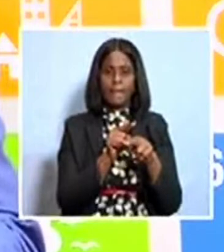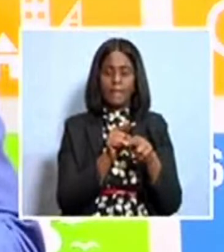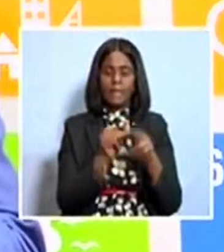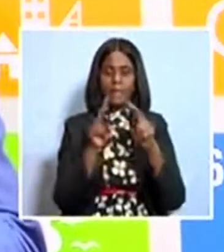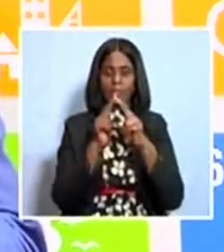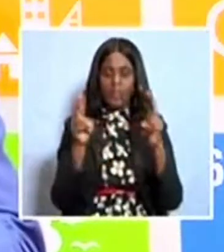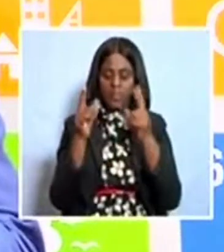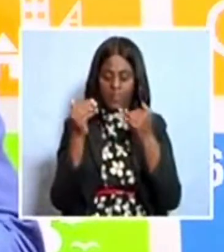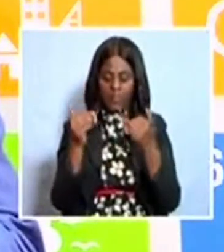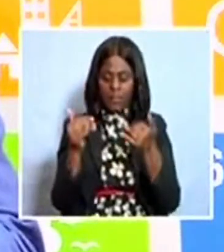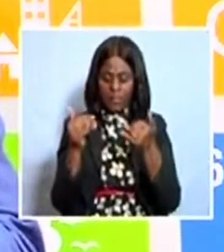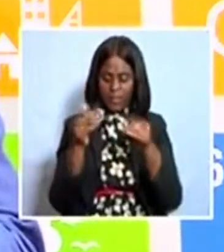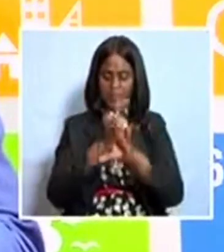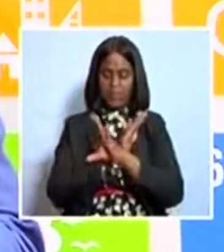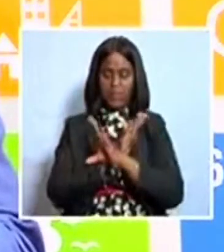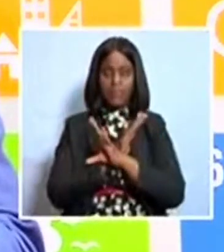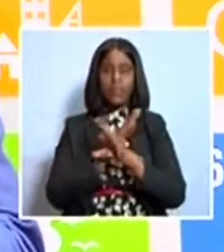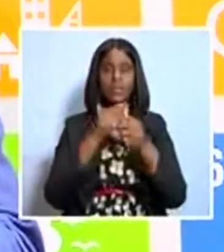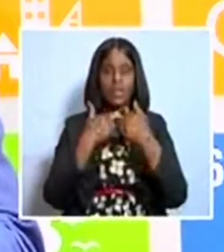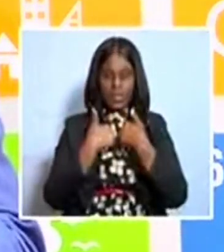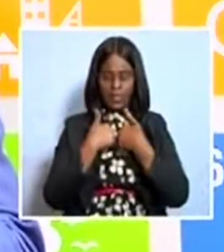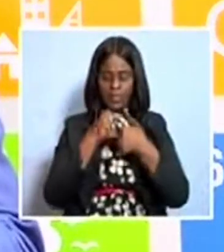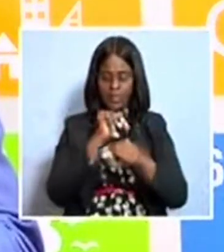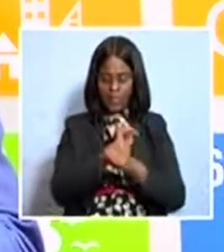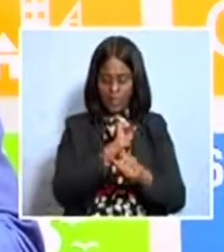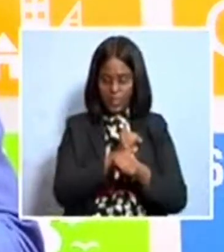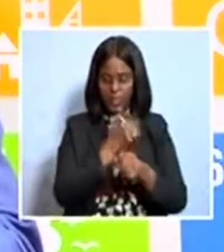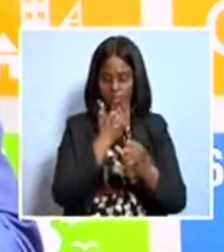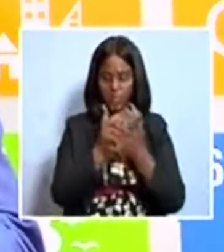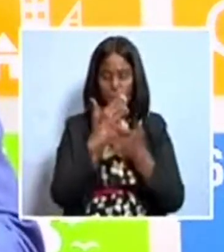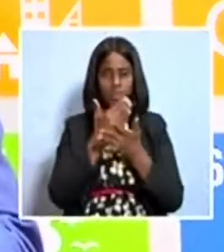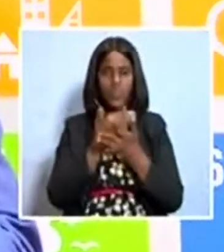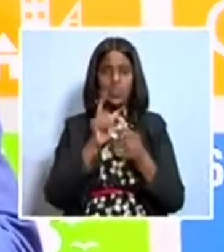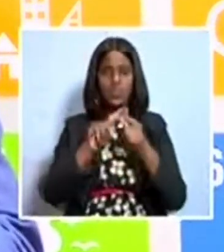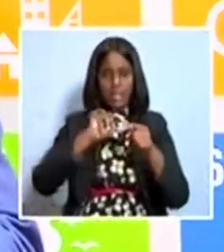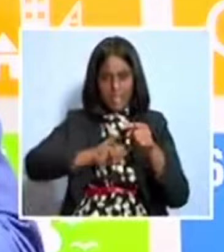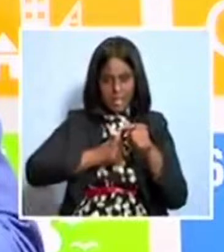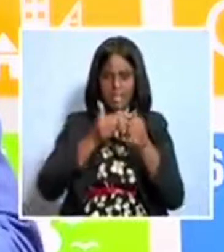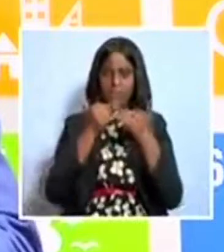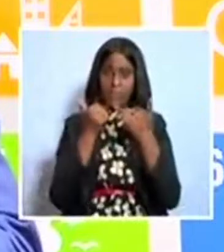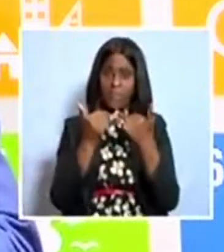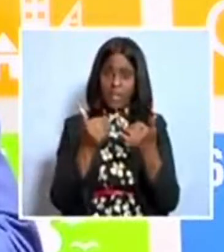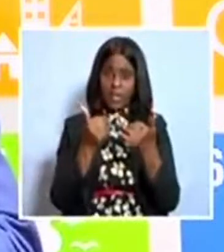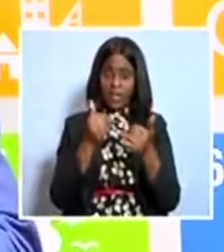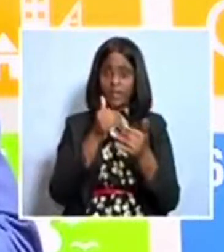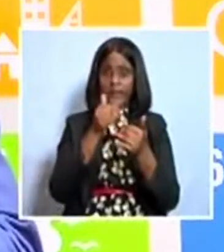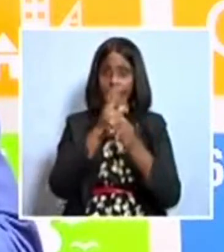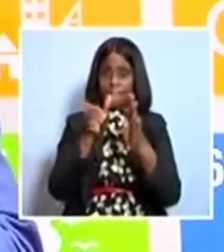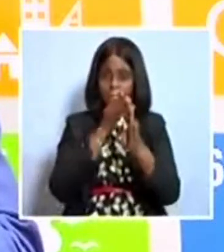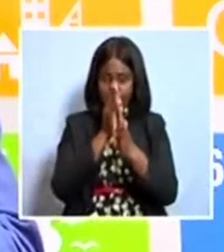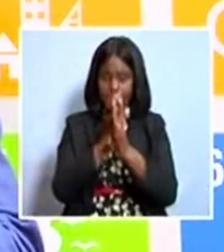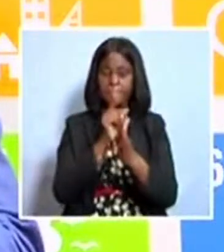So Zambia has done fairly well, and I think we are going towards